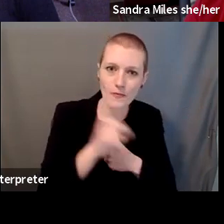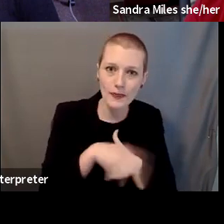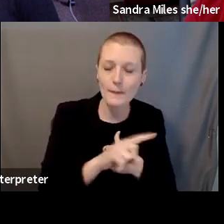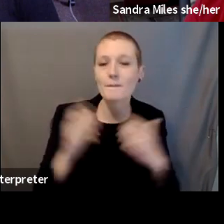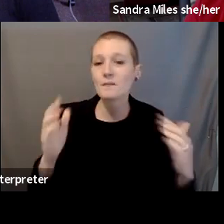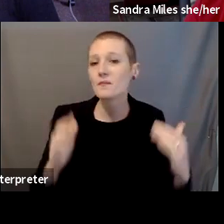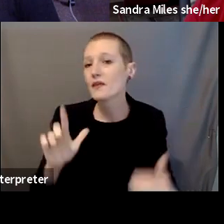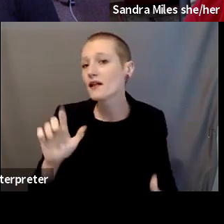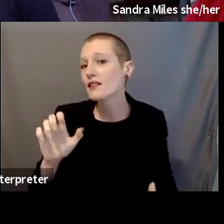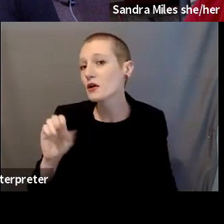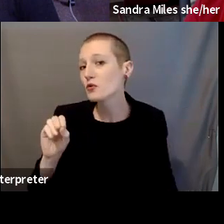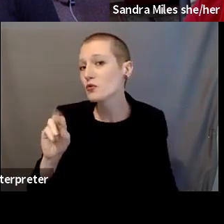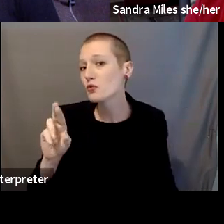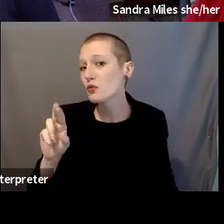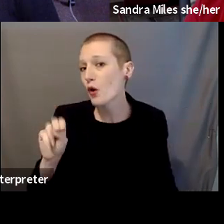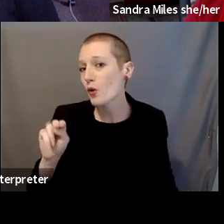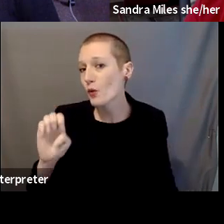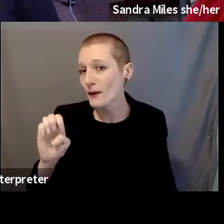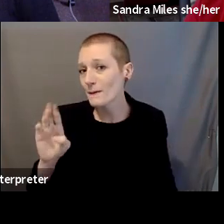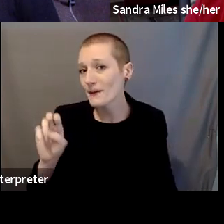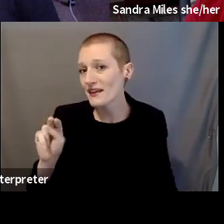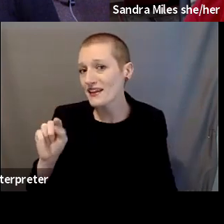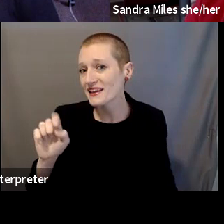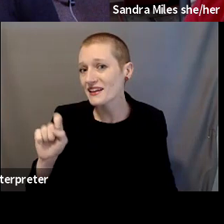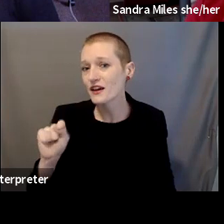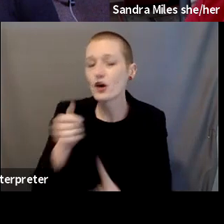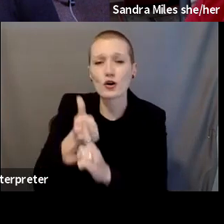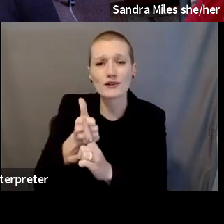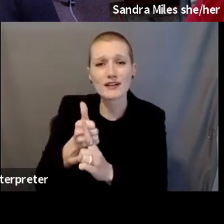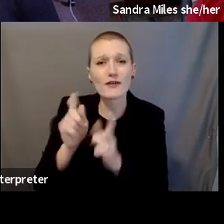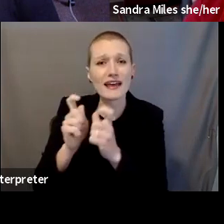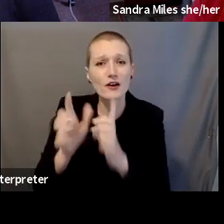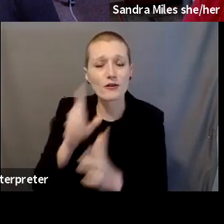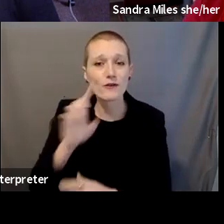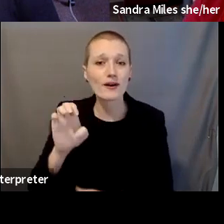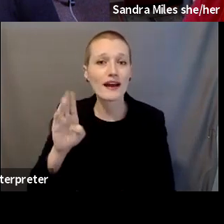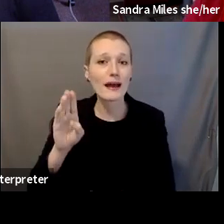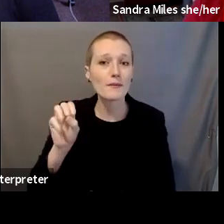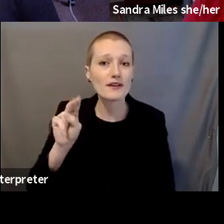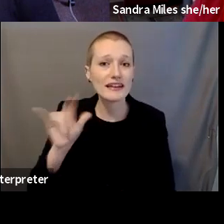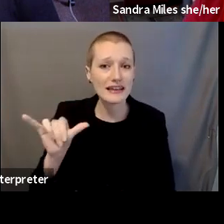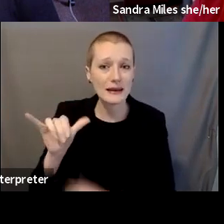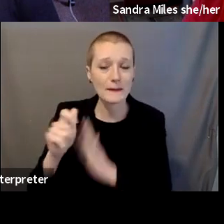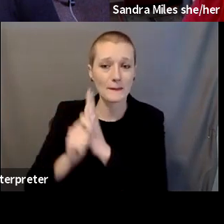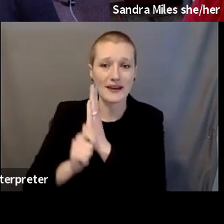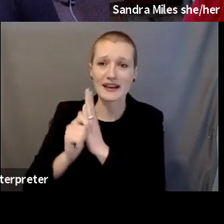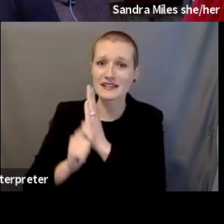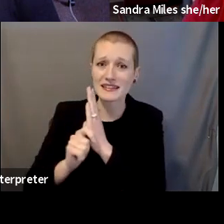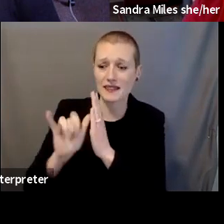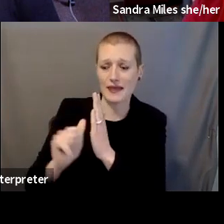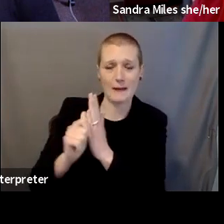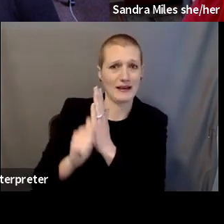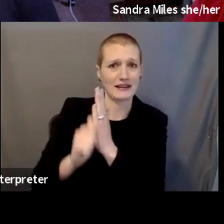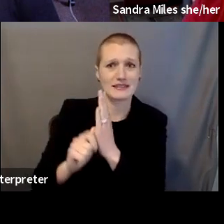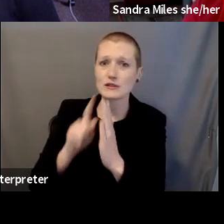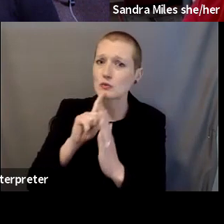of Ebony Magazine, which bought us all those great stories that are now part of our archives for what happened through the early days of